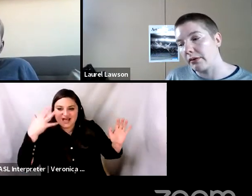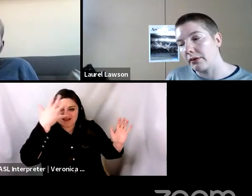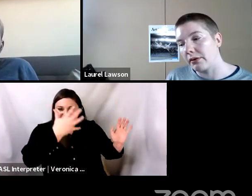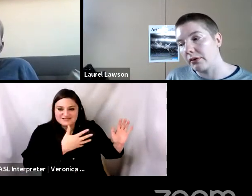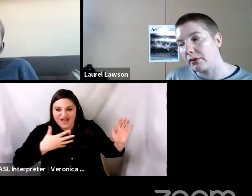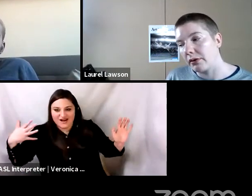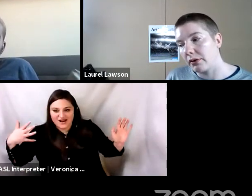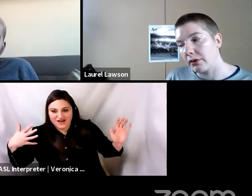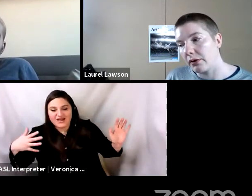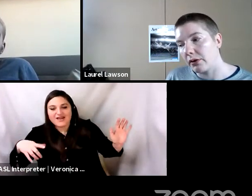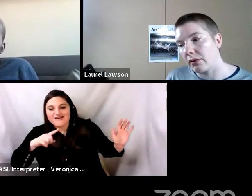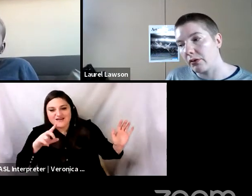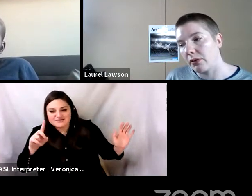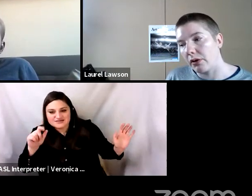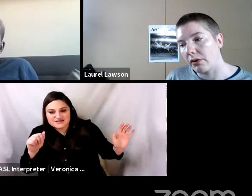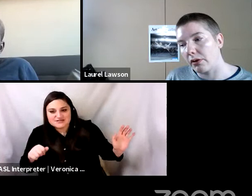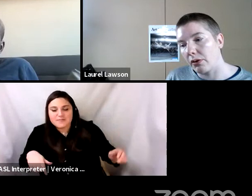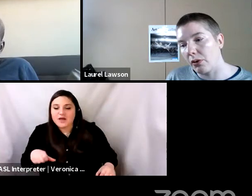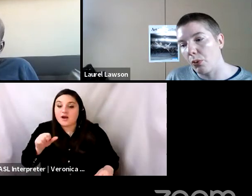When